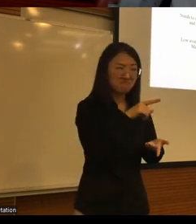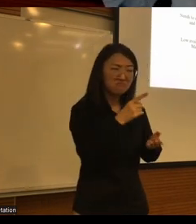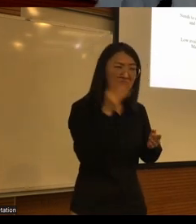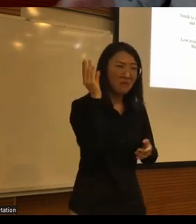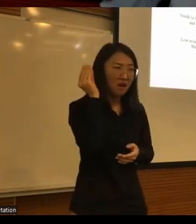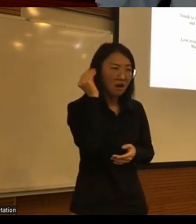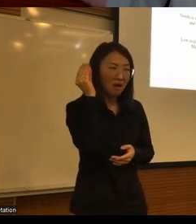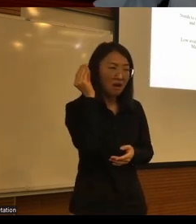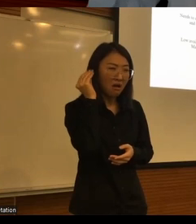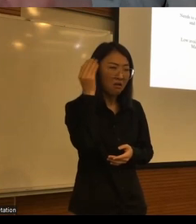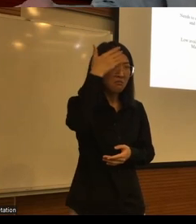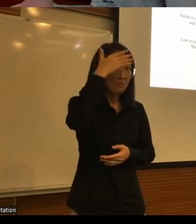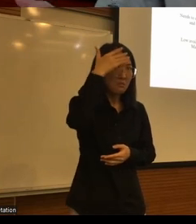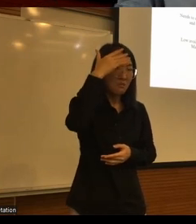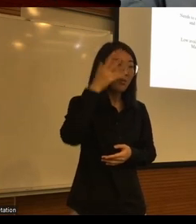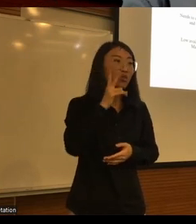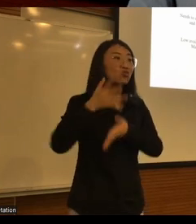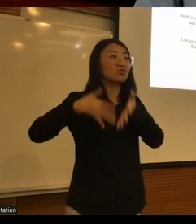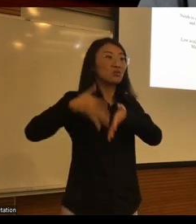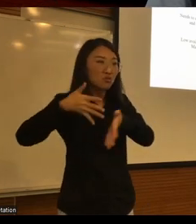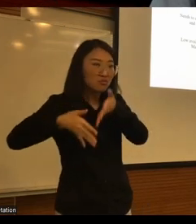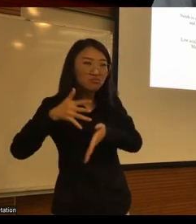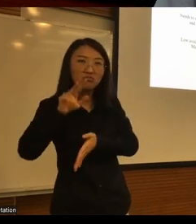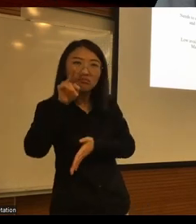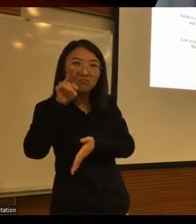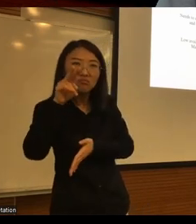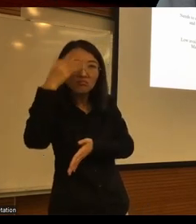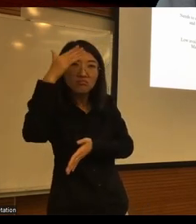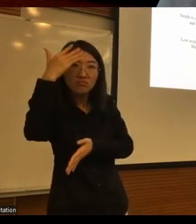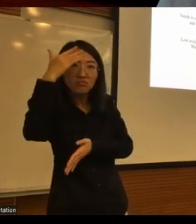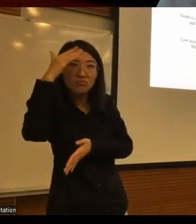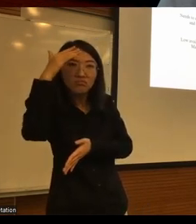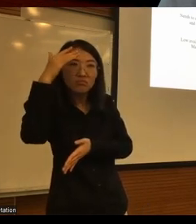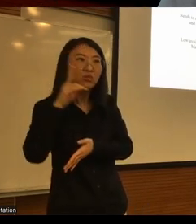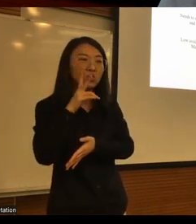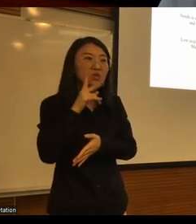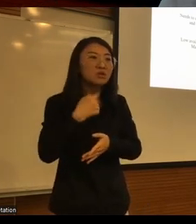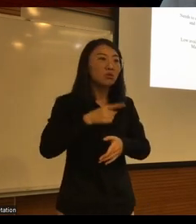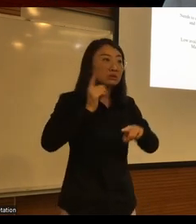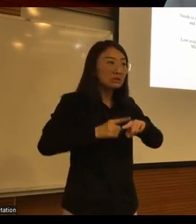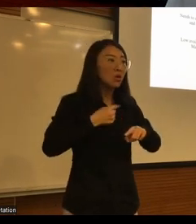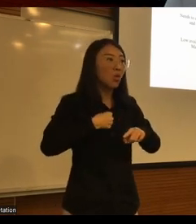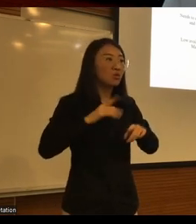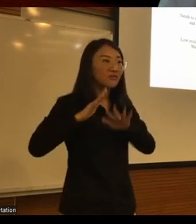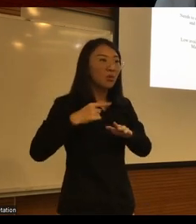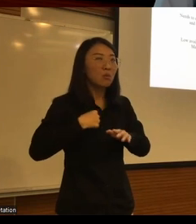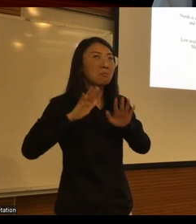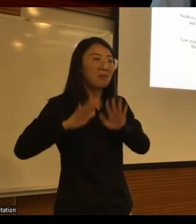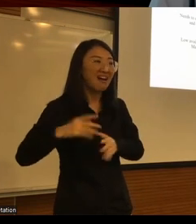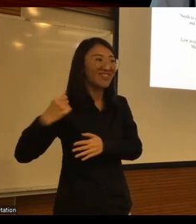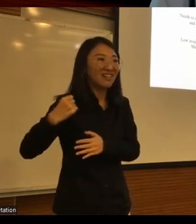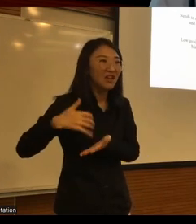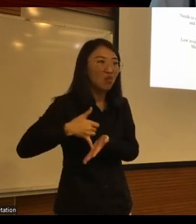the set of signs that you see or the sounds that you hear is too slow, if your ability does not allow